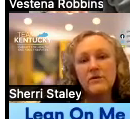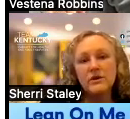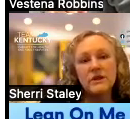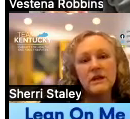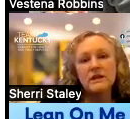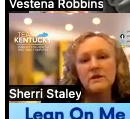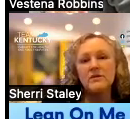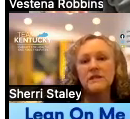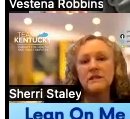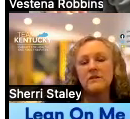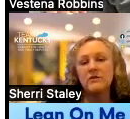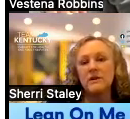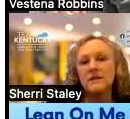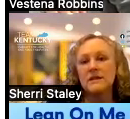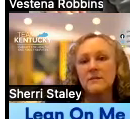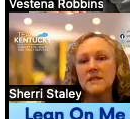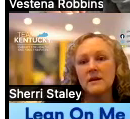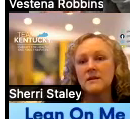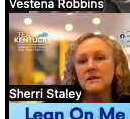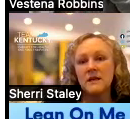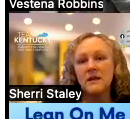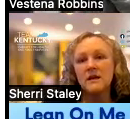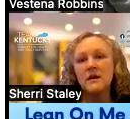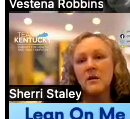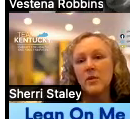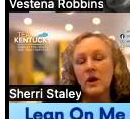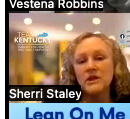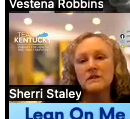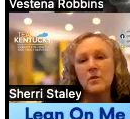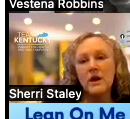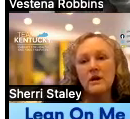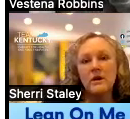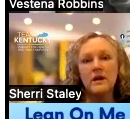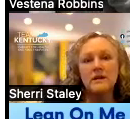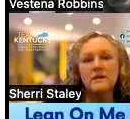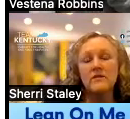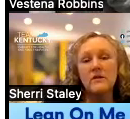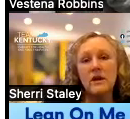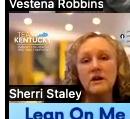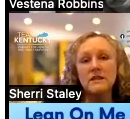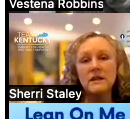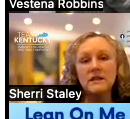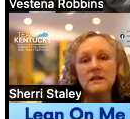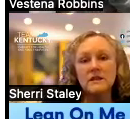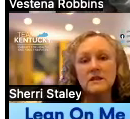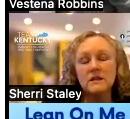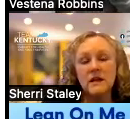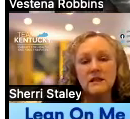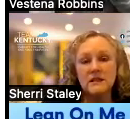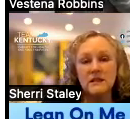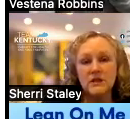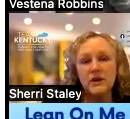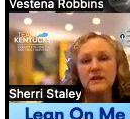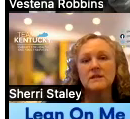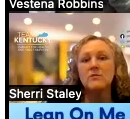been fortunate to have received 3 SAMHSA C Project Aware grants that have allowed